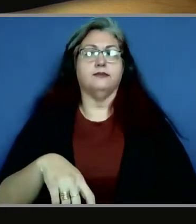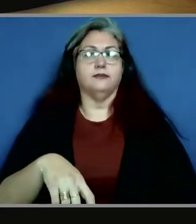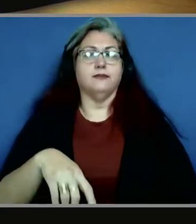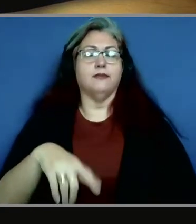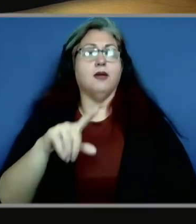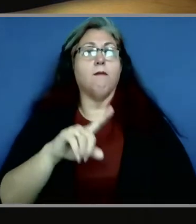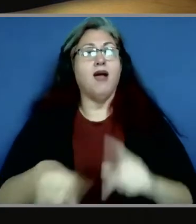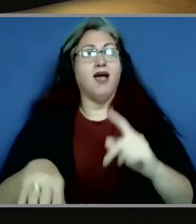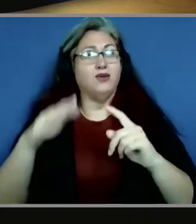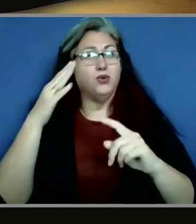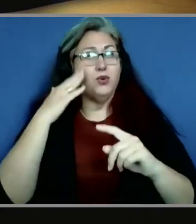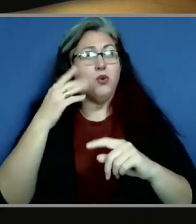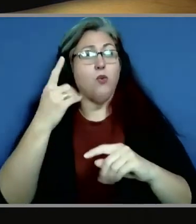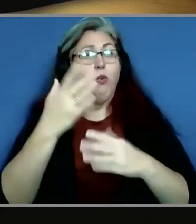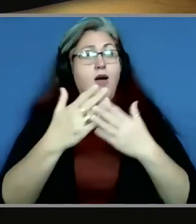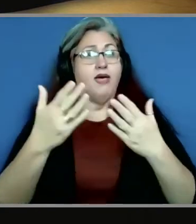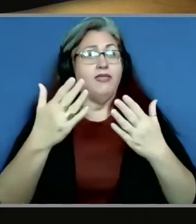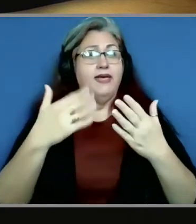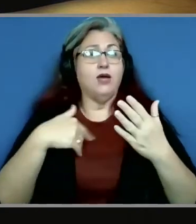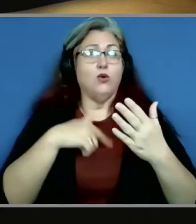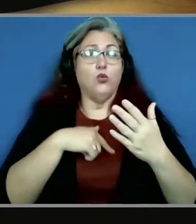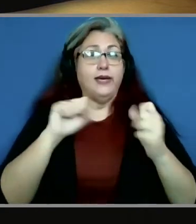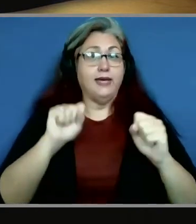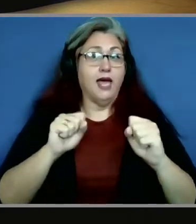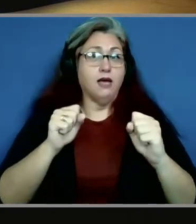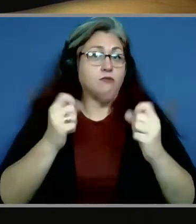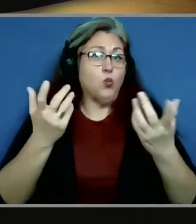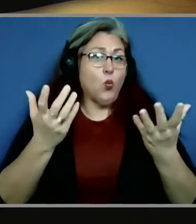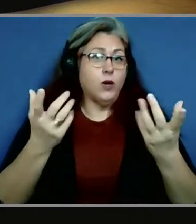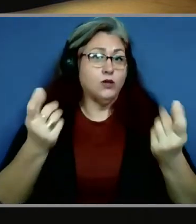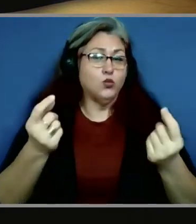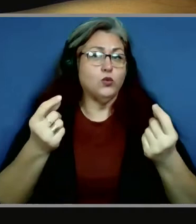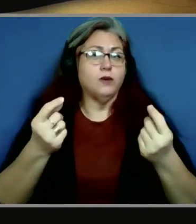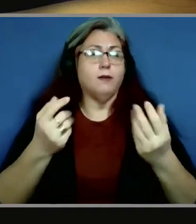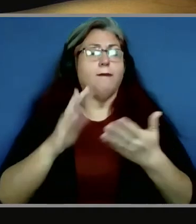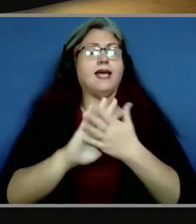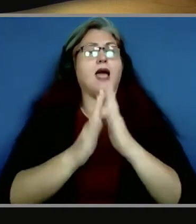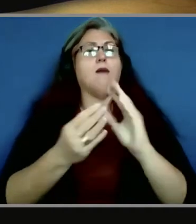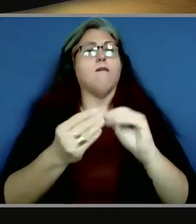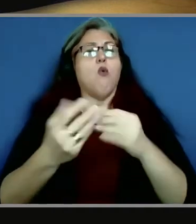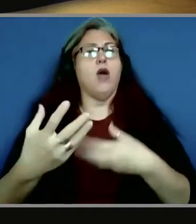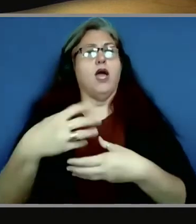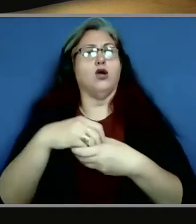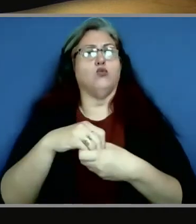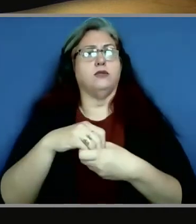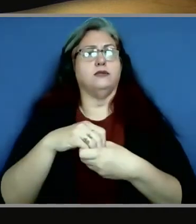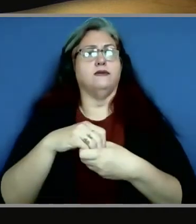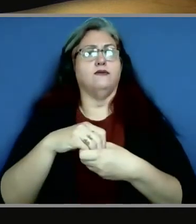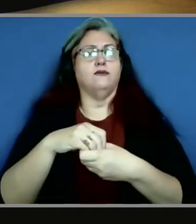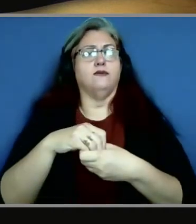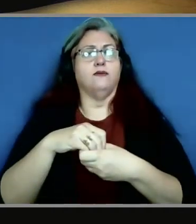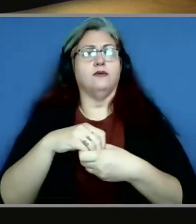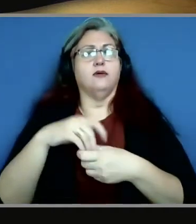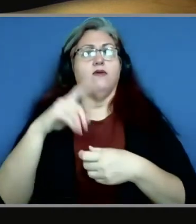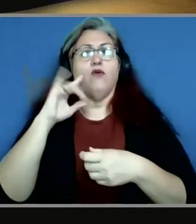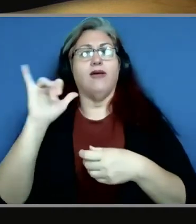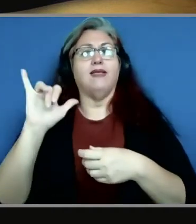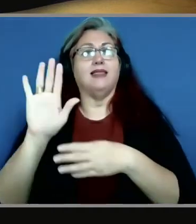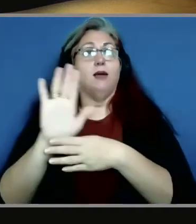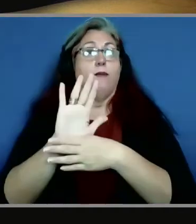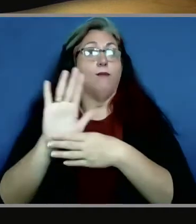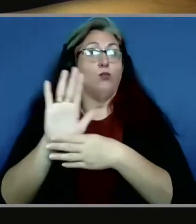One thing I think that we can do is just make it more inclusive, like in the movie